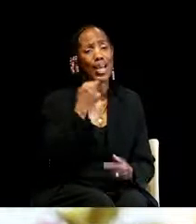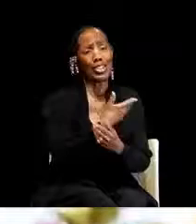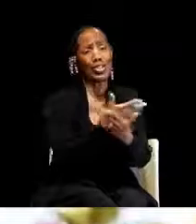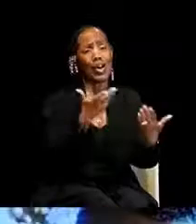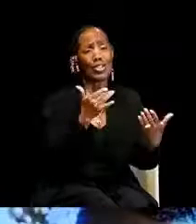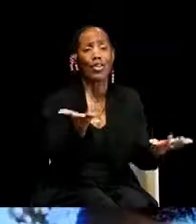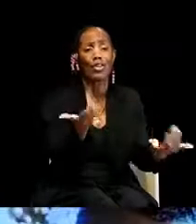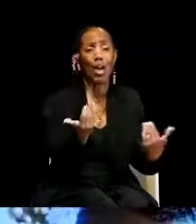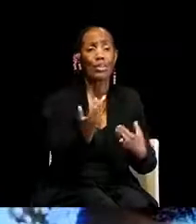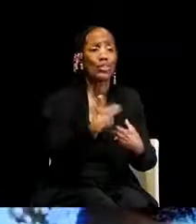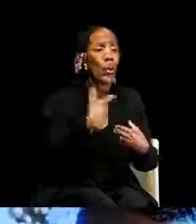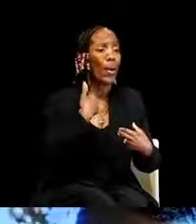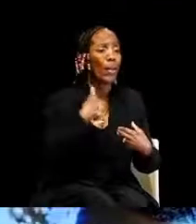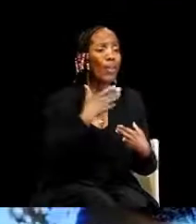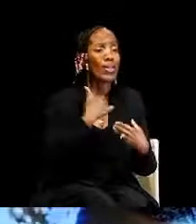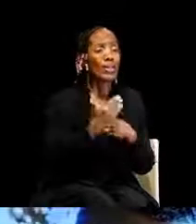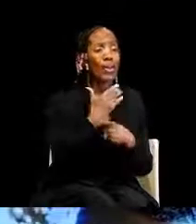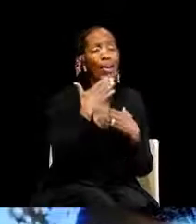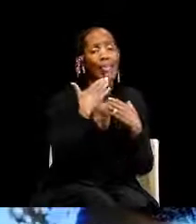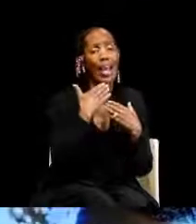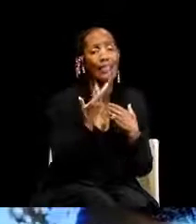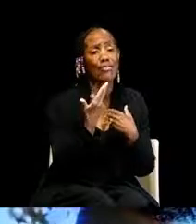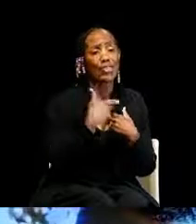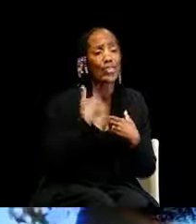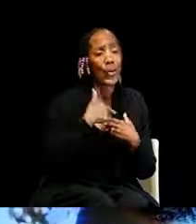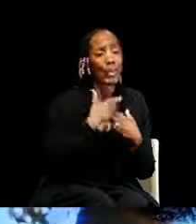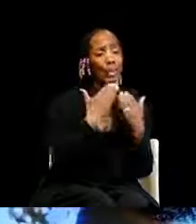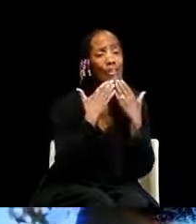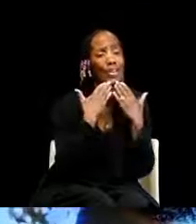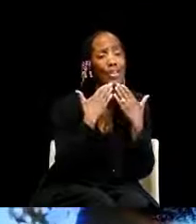for joining us this morning. Thank you for being here.